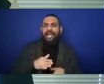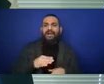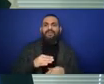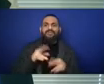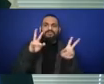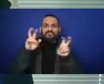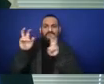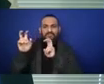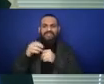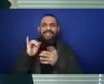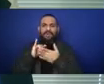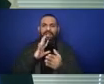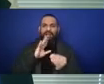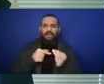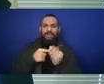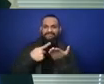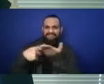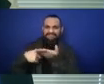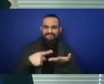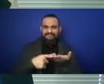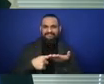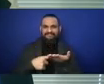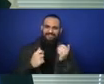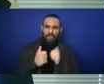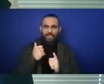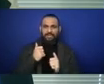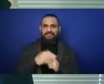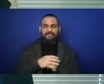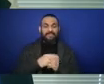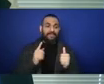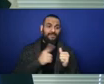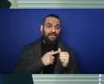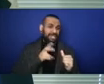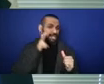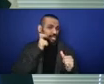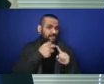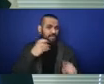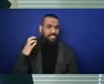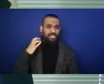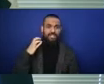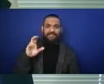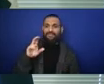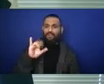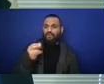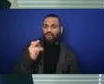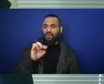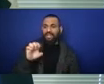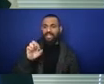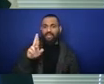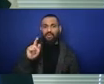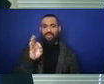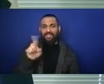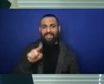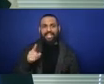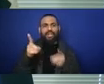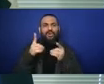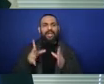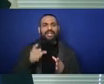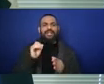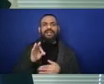we're going to talk about most. But you'll first hear from Chief Jorge Rodriguez, the director of the El Paso City County Office